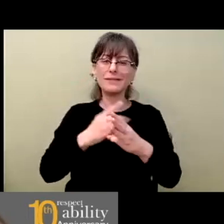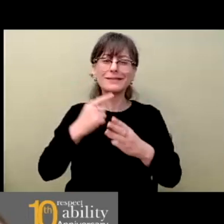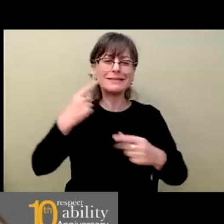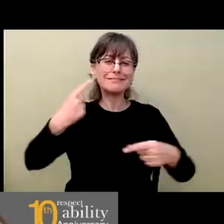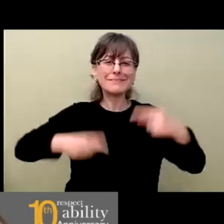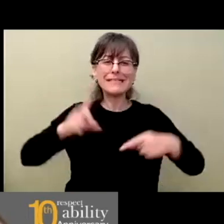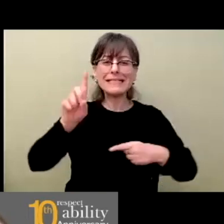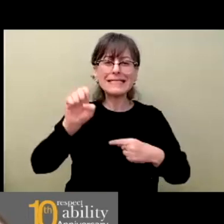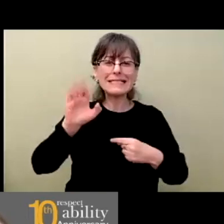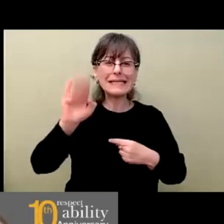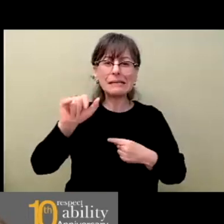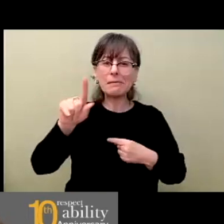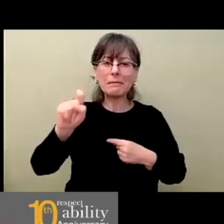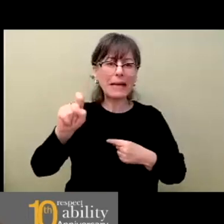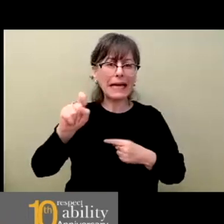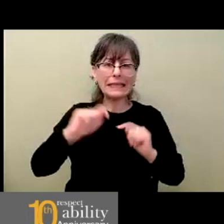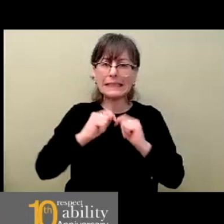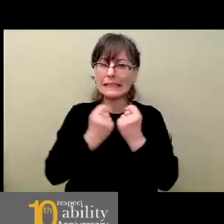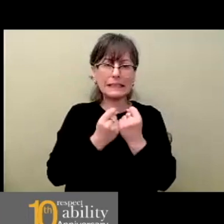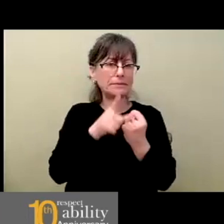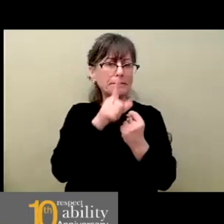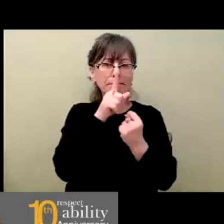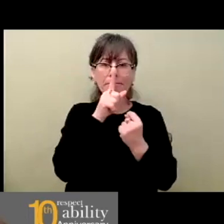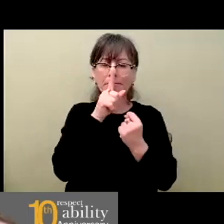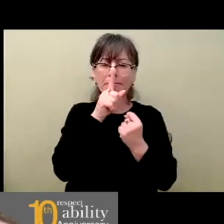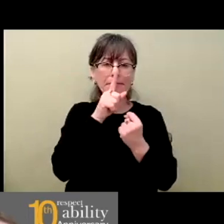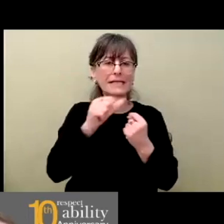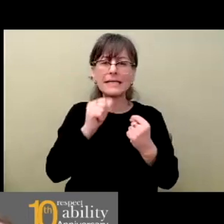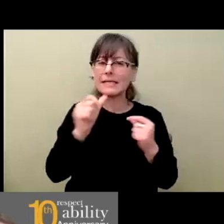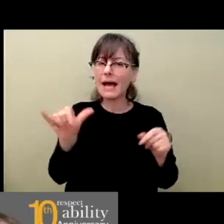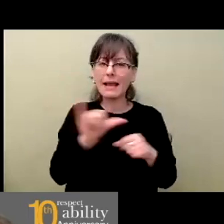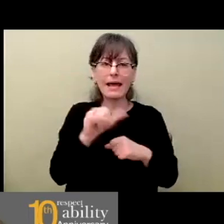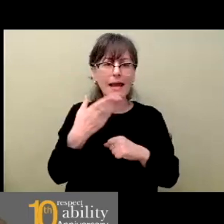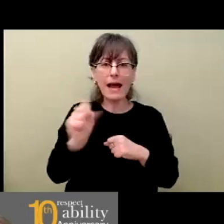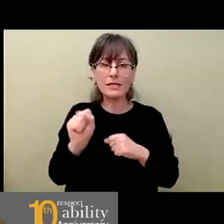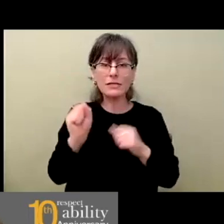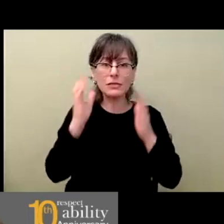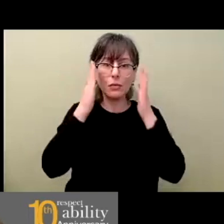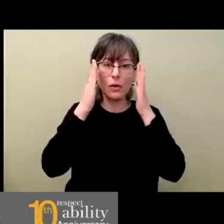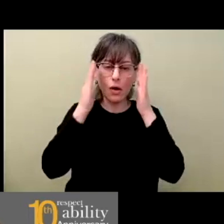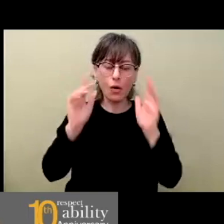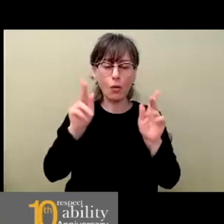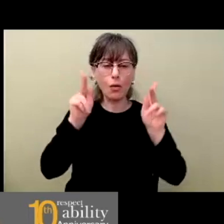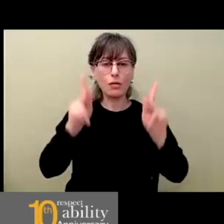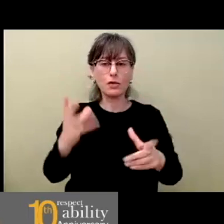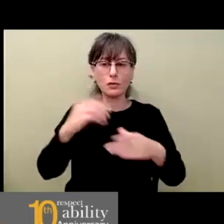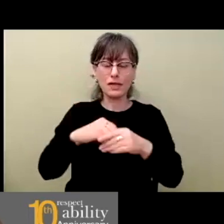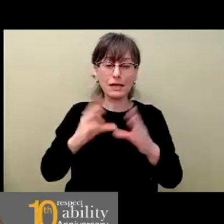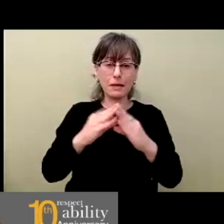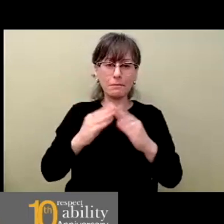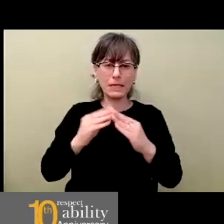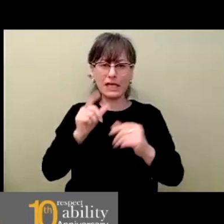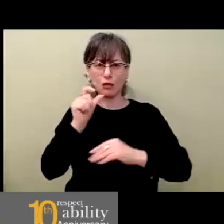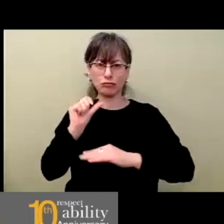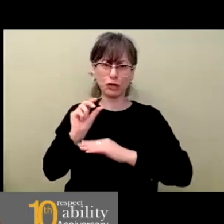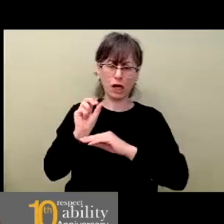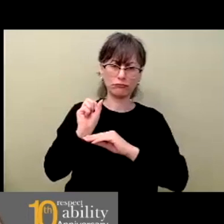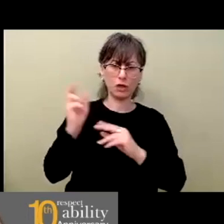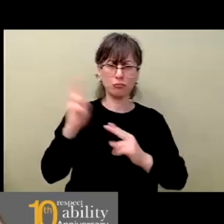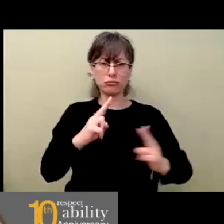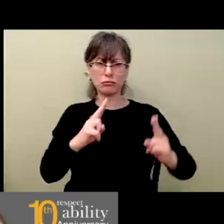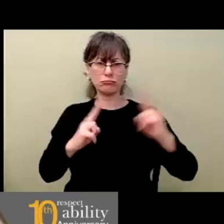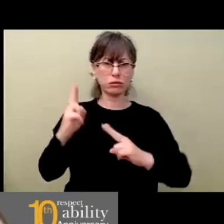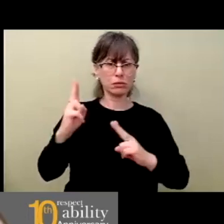in high school where the person in the meeting who stumps the other guy wins. There's often 100